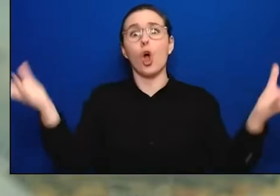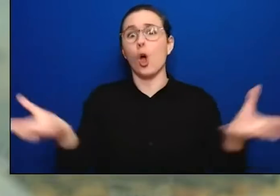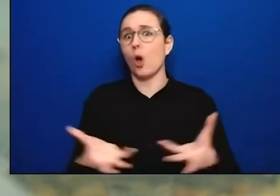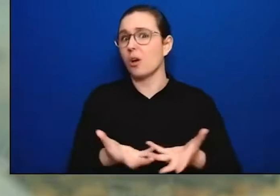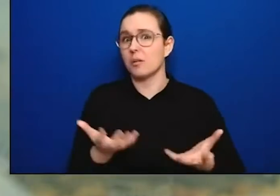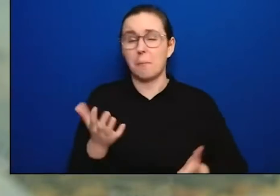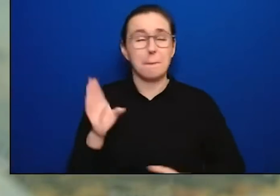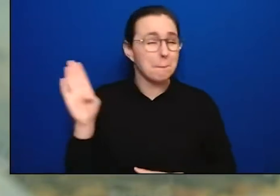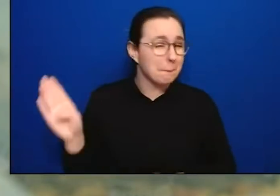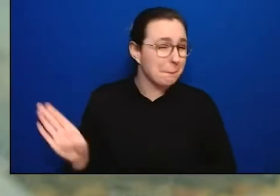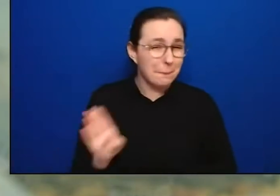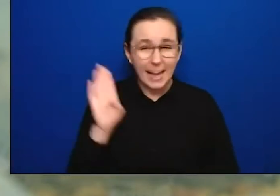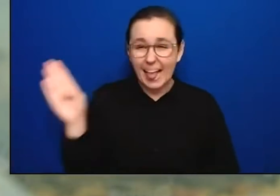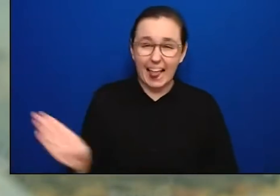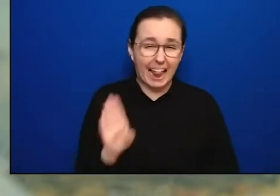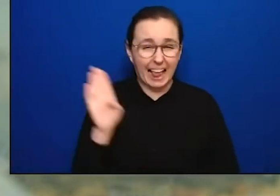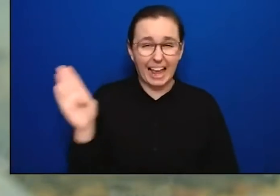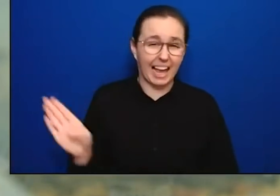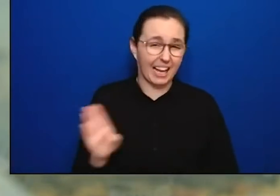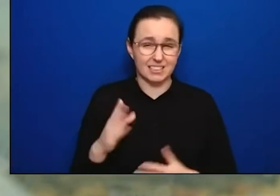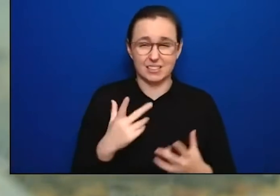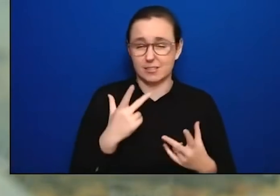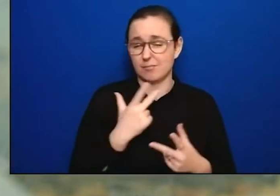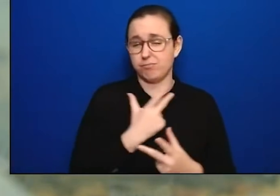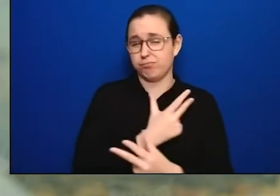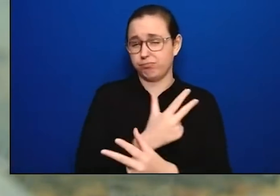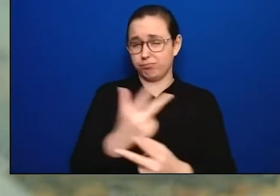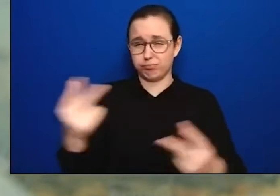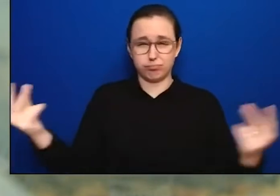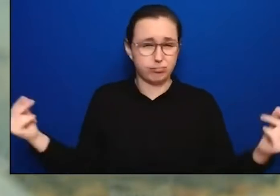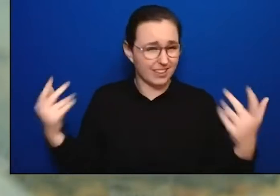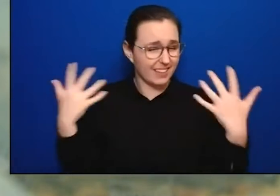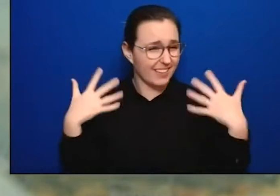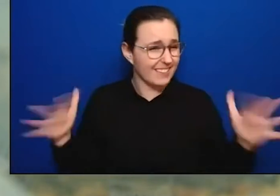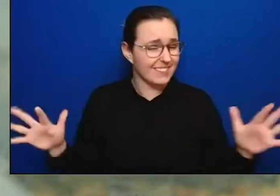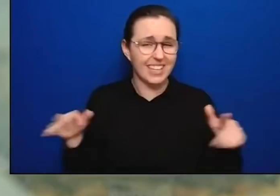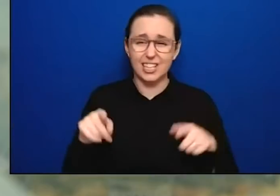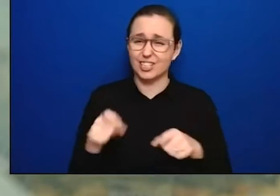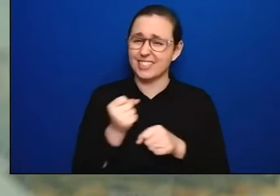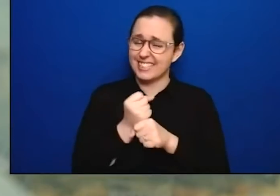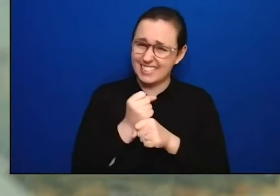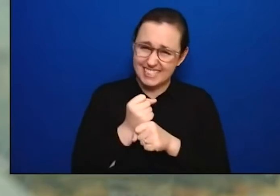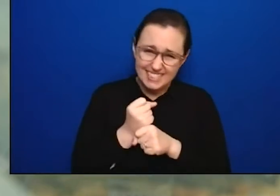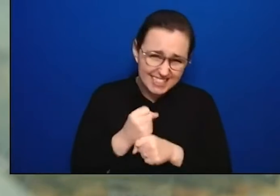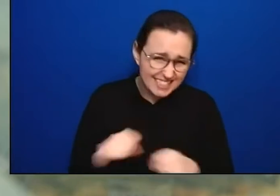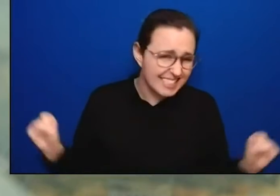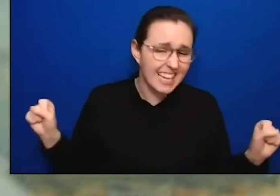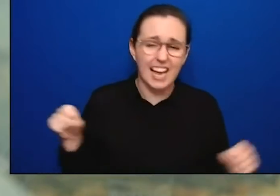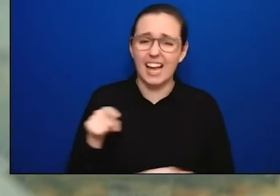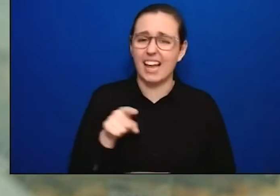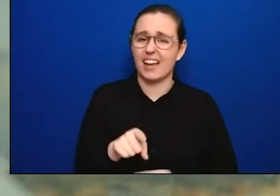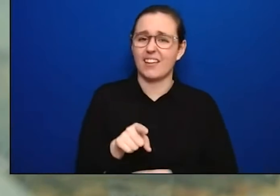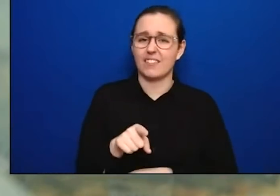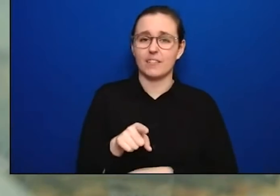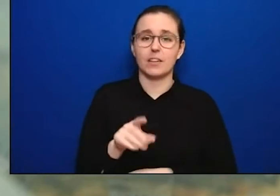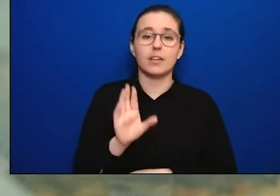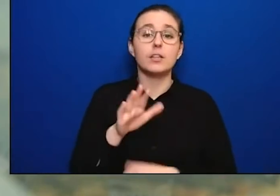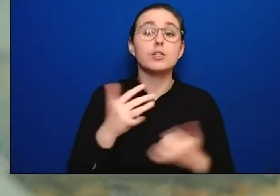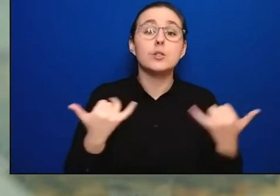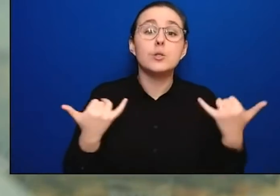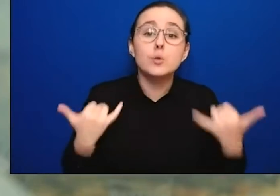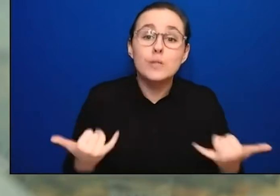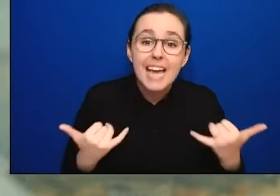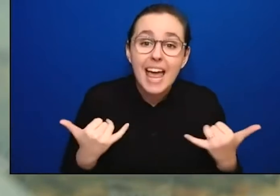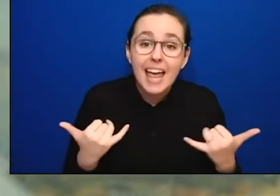than 80 million across the country, across the world, in the billions. These are some of the safest vaccines we have, and we're here